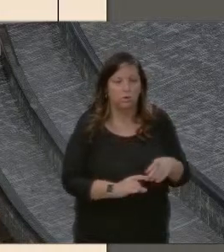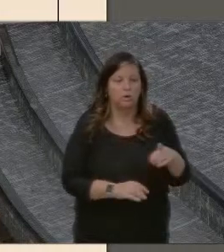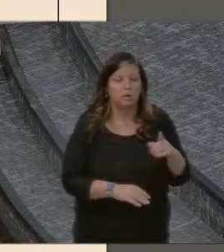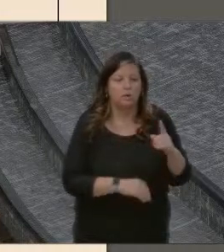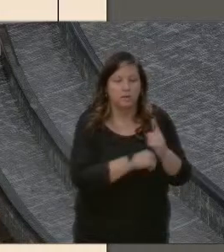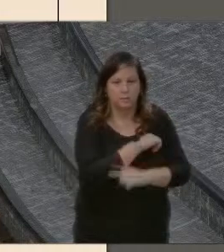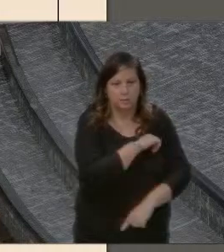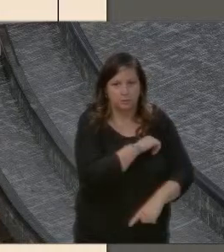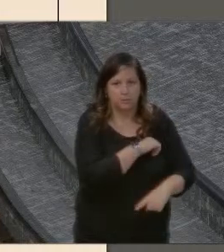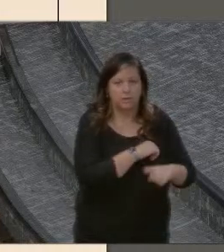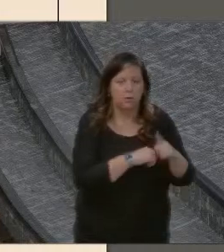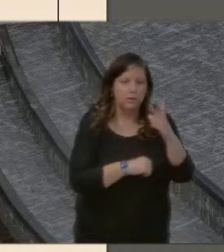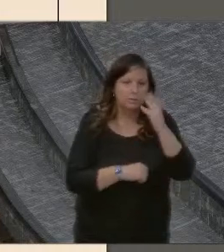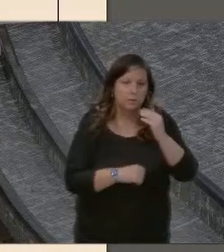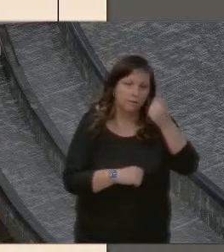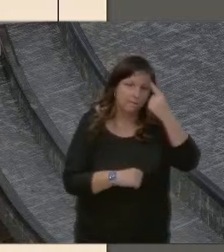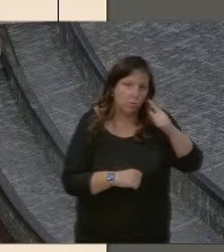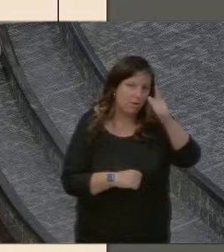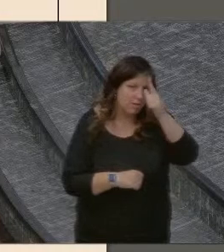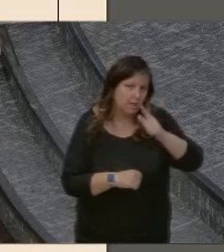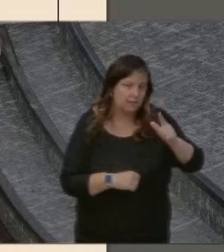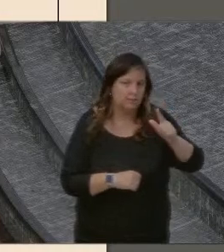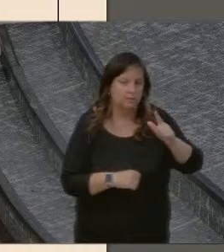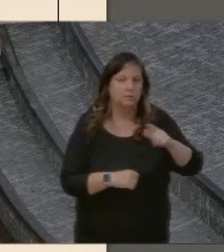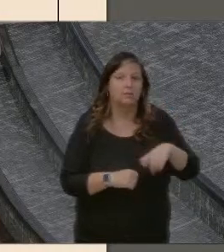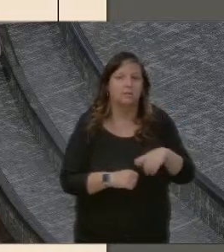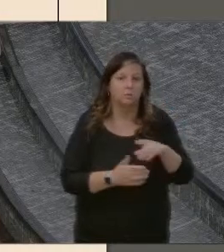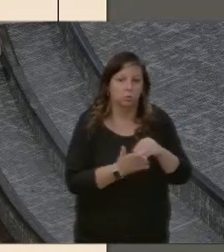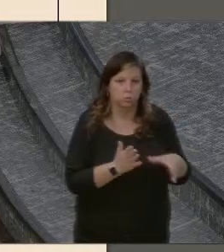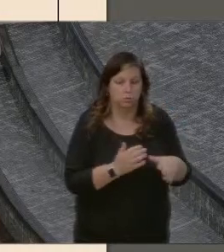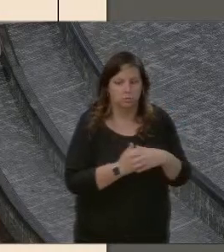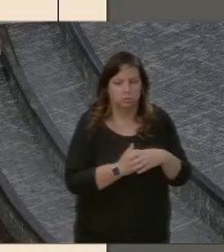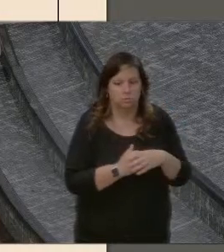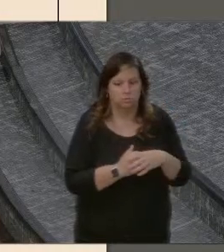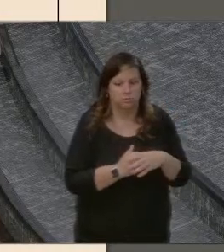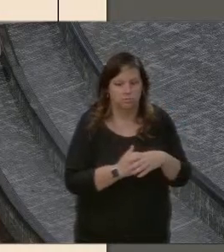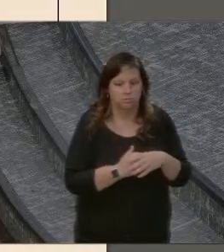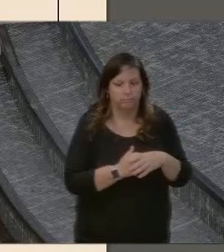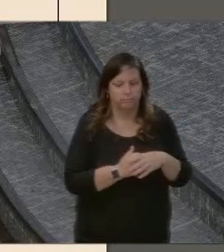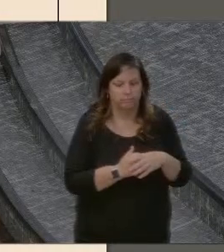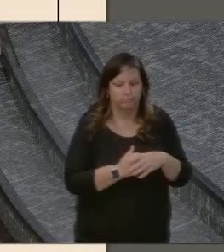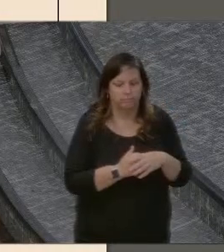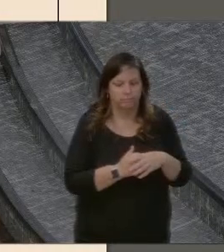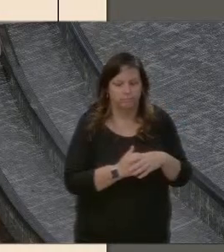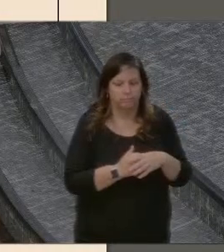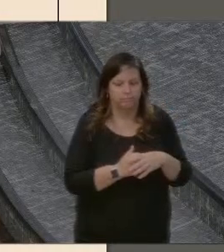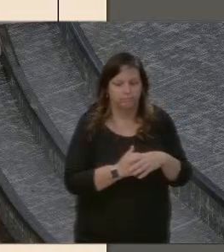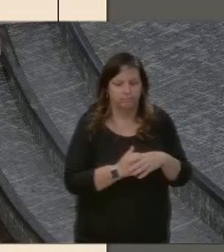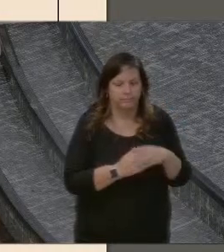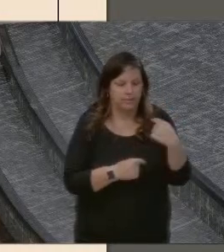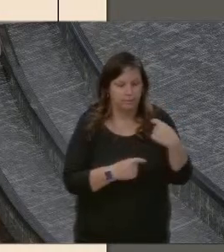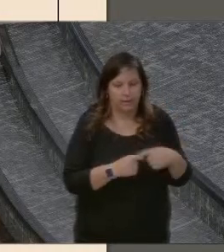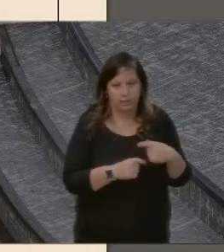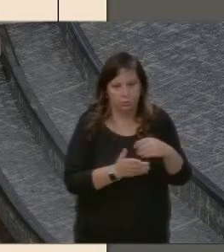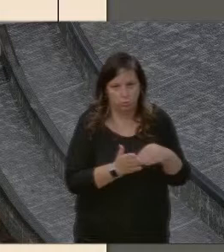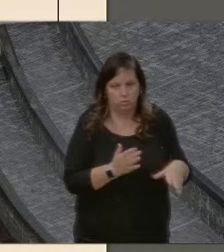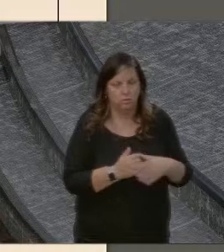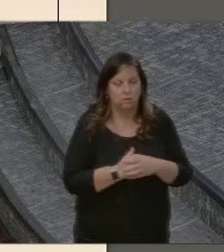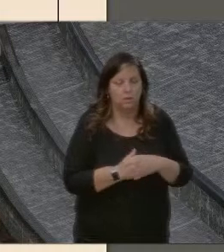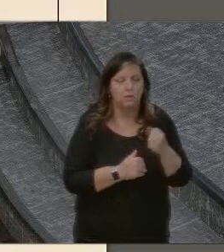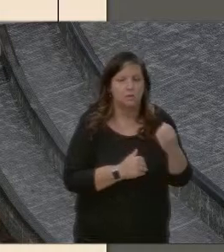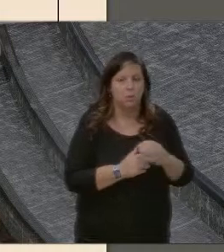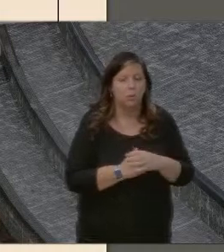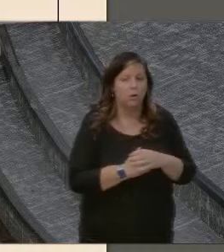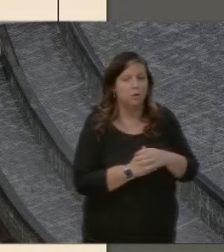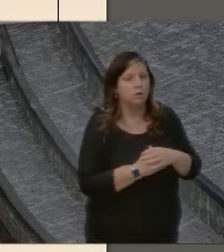our Latinx students. The key takeaway here, as I mentioned, is that black-white disparities and